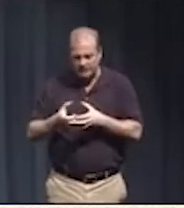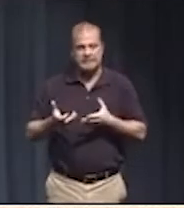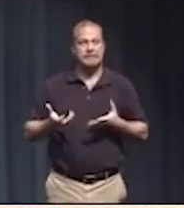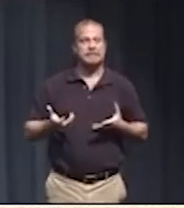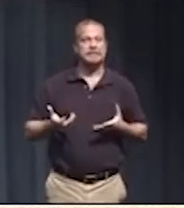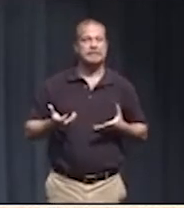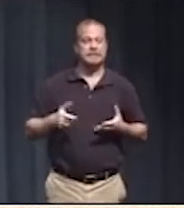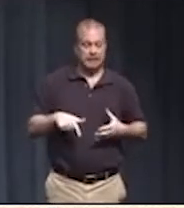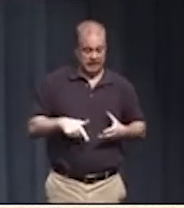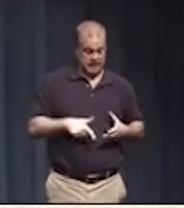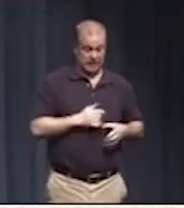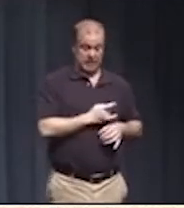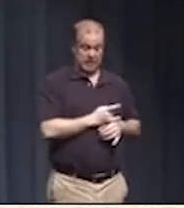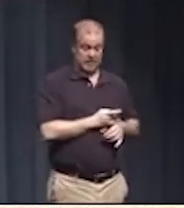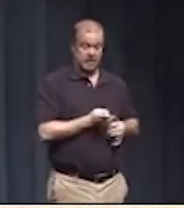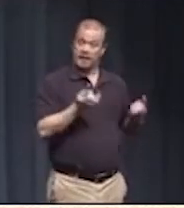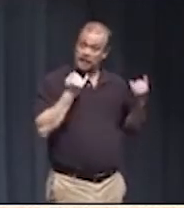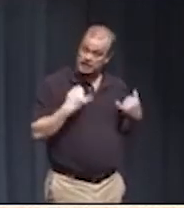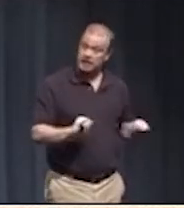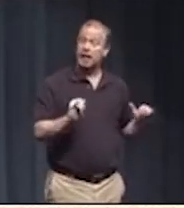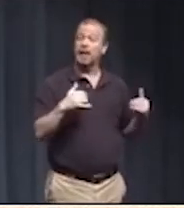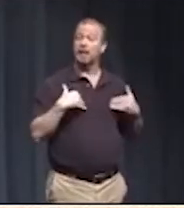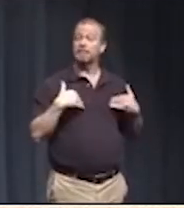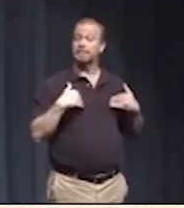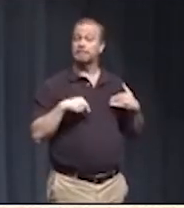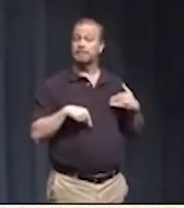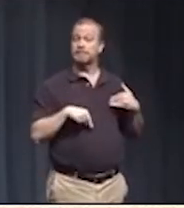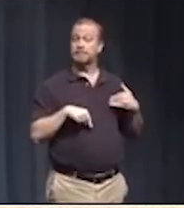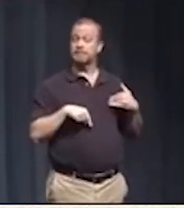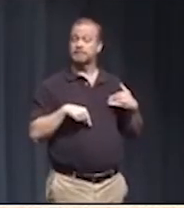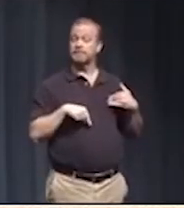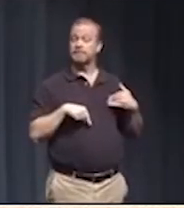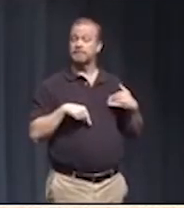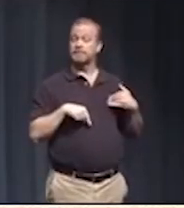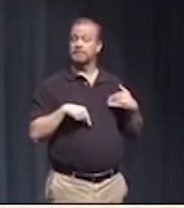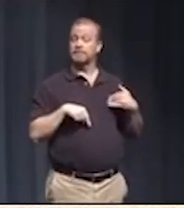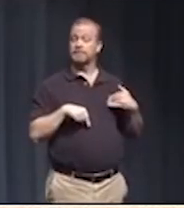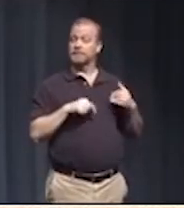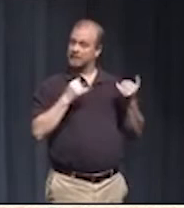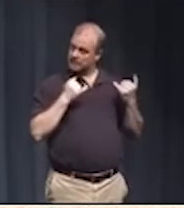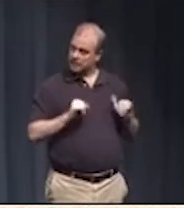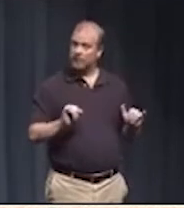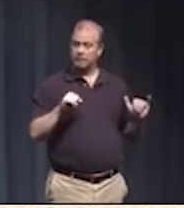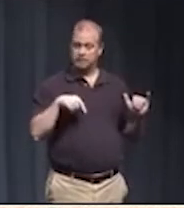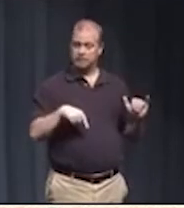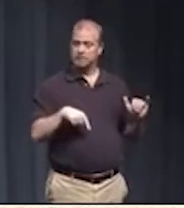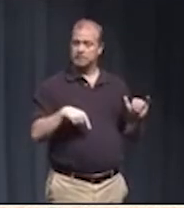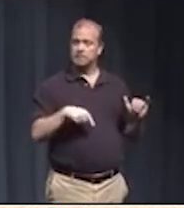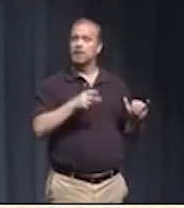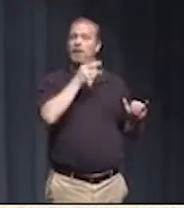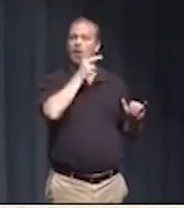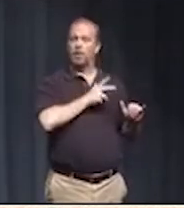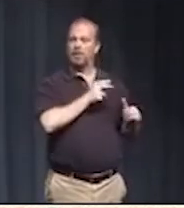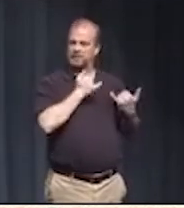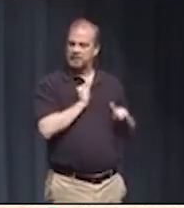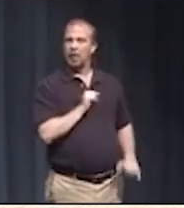But back at camp, you're still going to have, at your camp area, you're still going to have all the ladies.